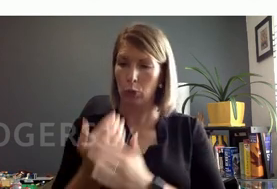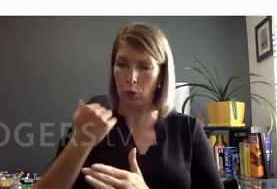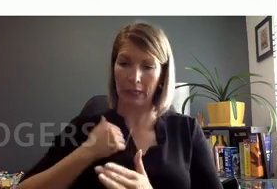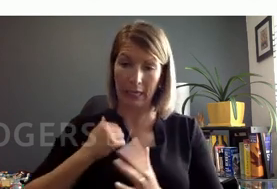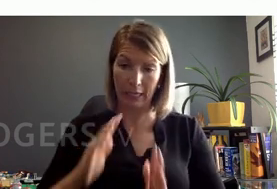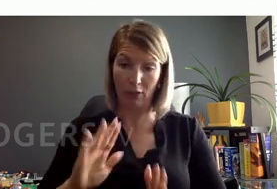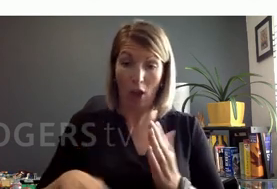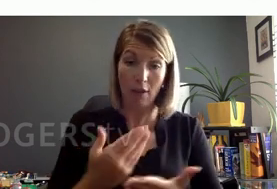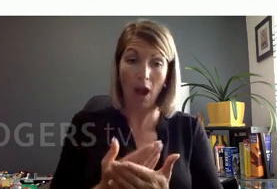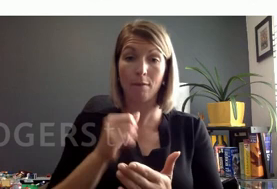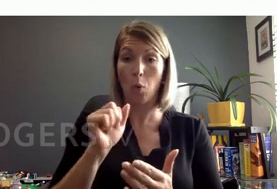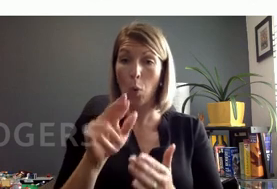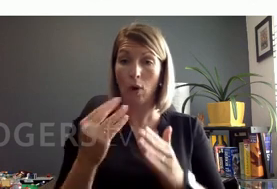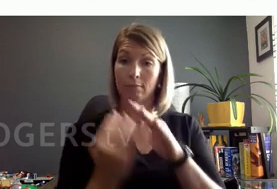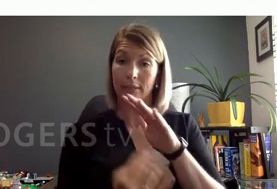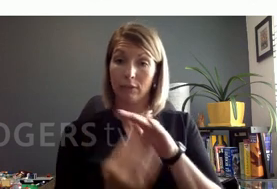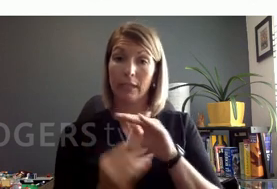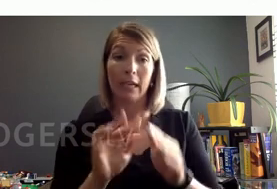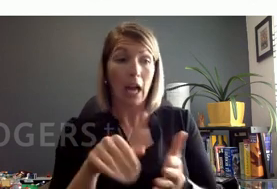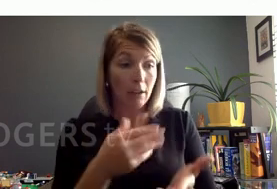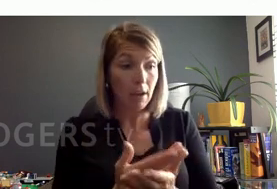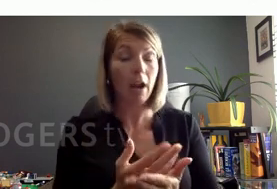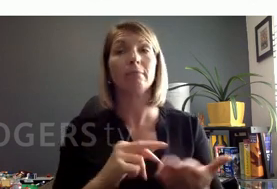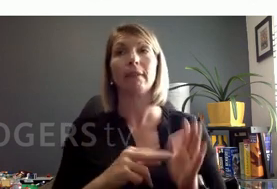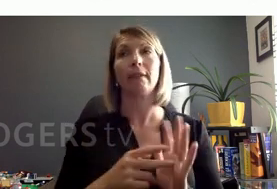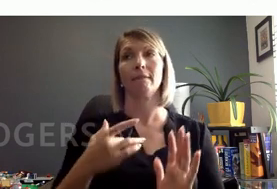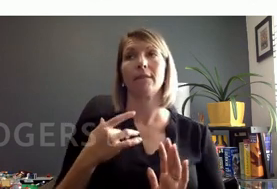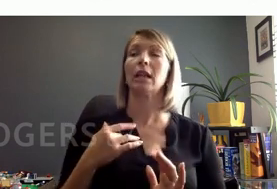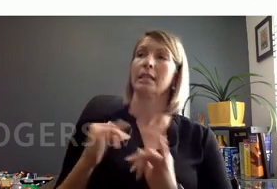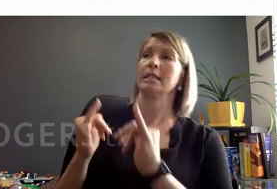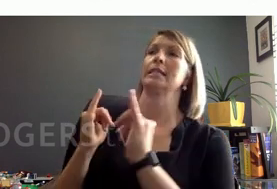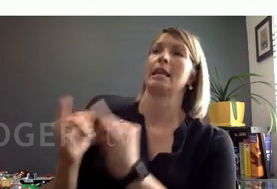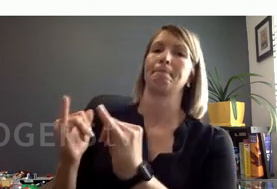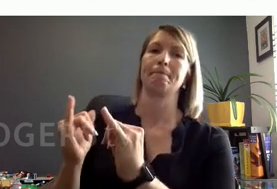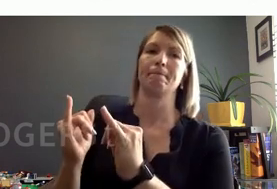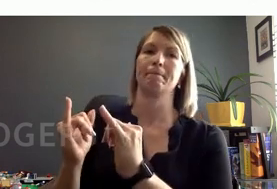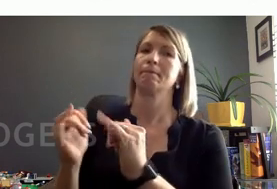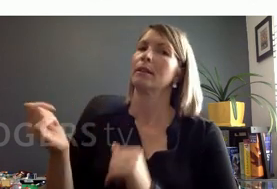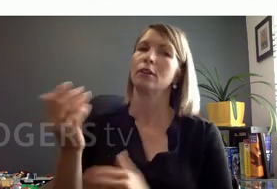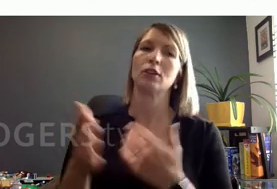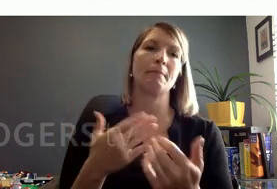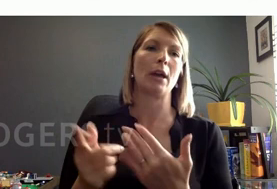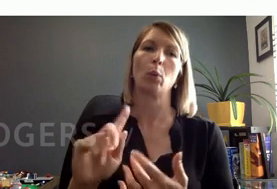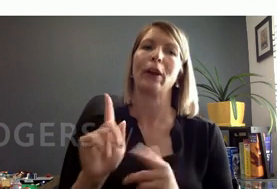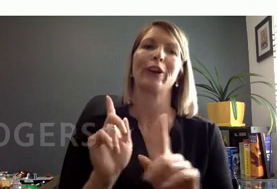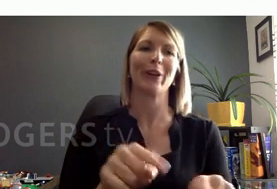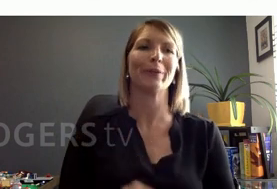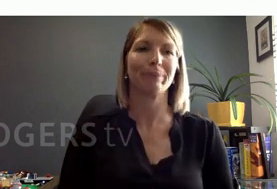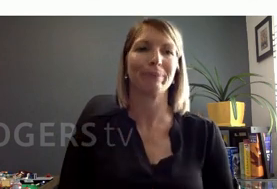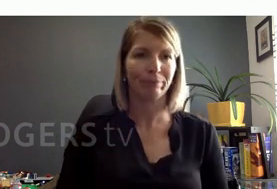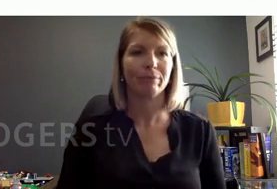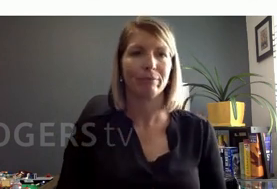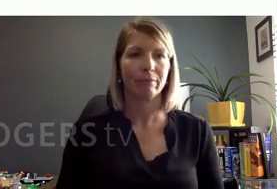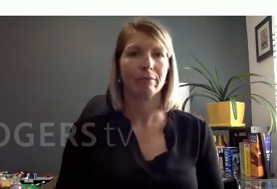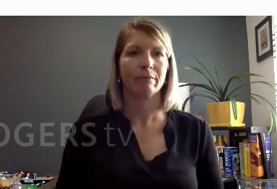that is a place where they can feel seen and heard for everywhere. Yes, it's common for